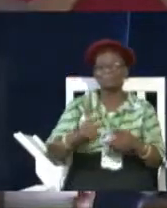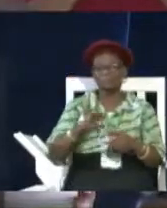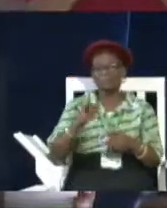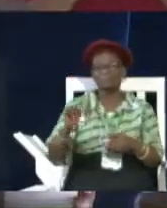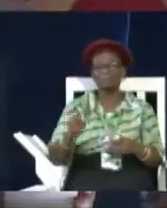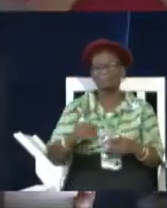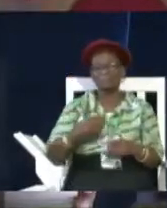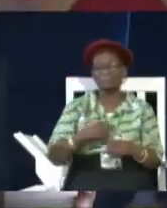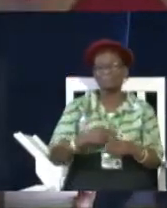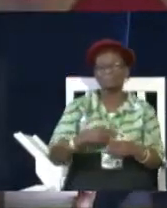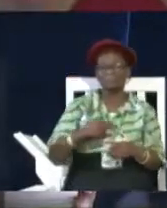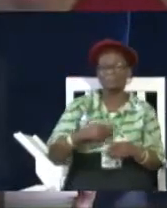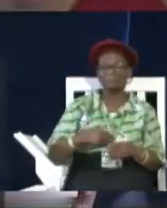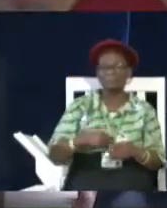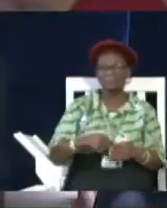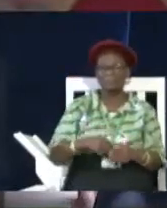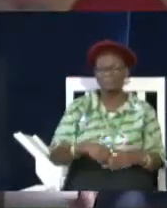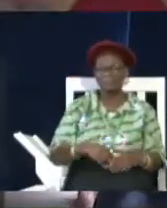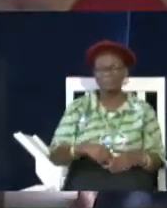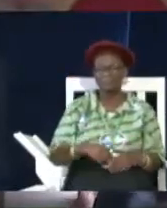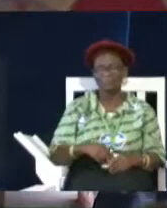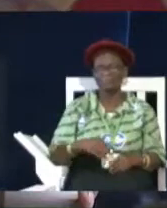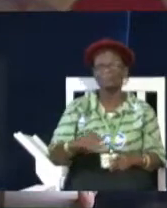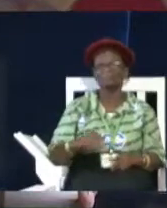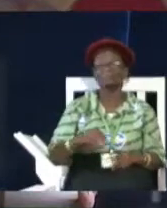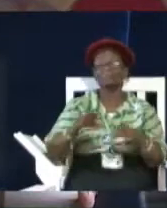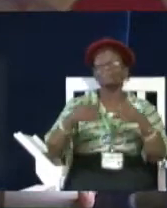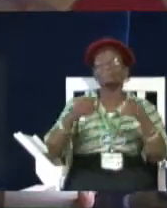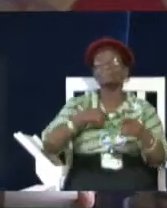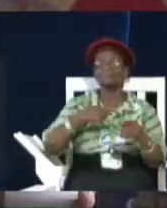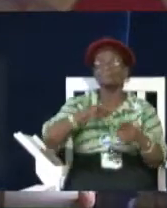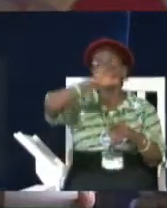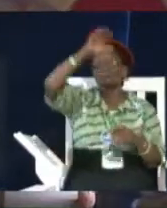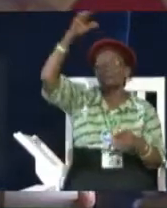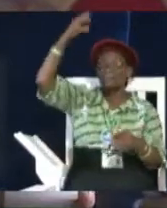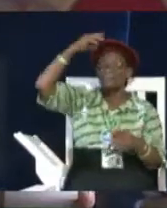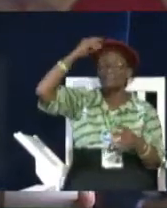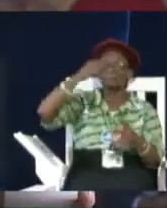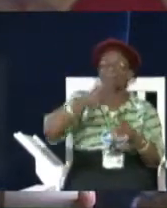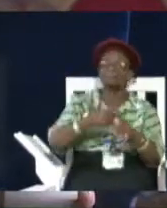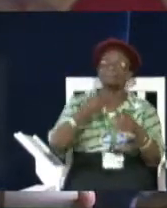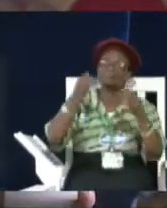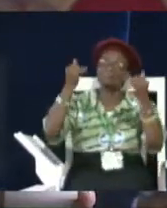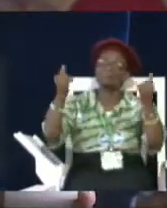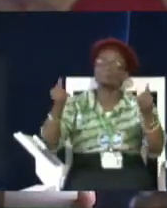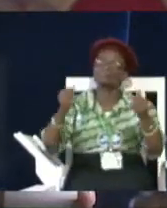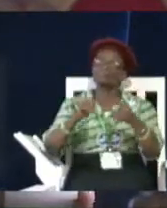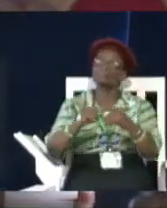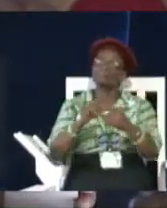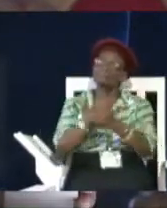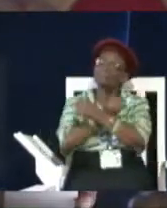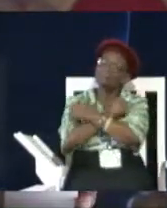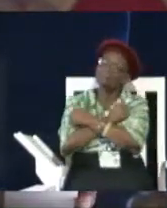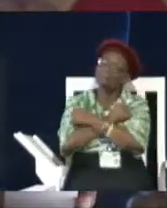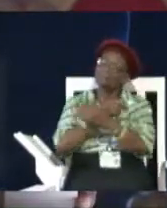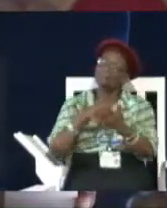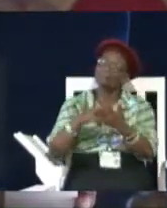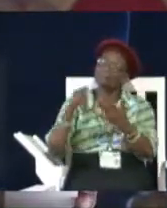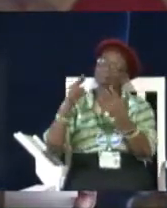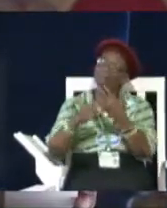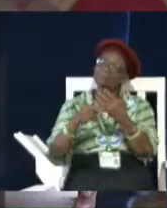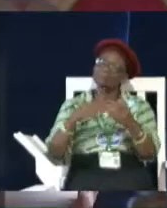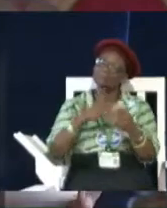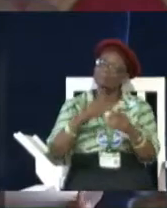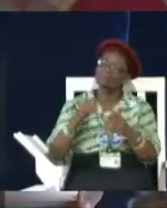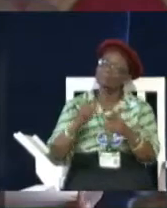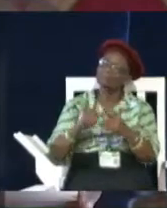your blood wash away my sins. Give me the grace from now on to love righteousness and to